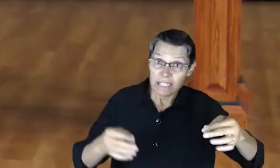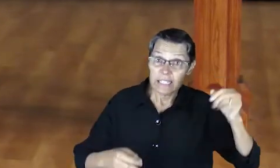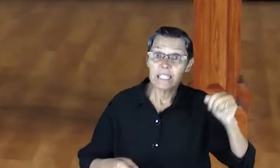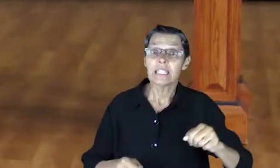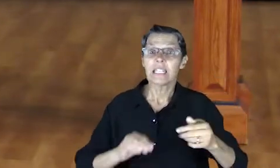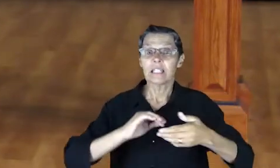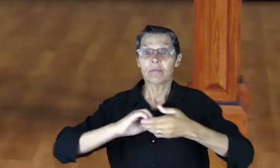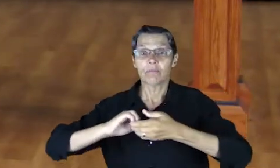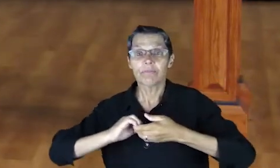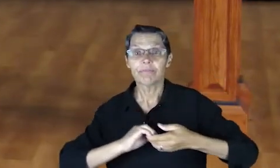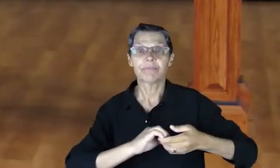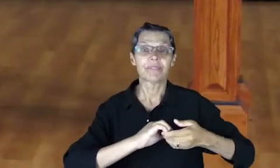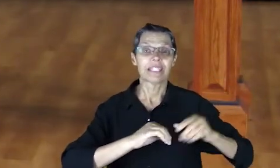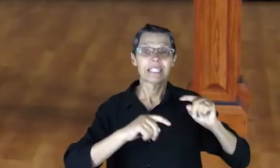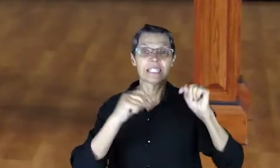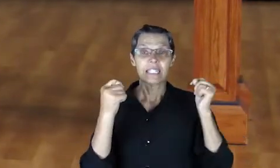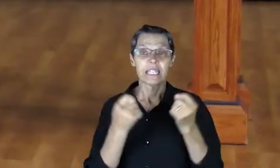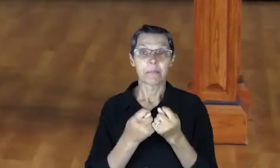partners, he needs a team.